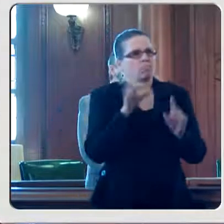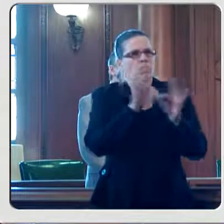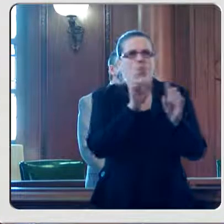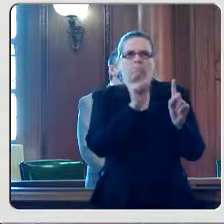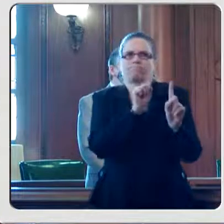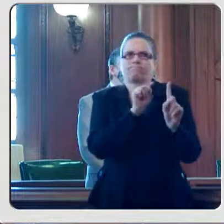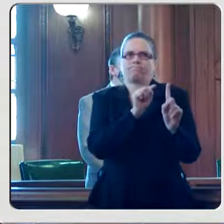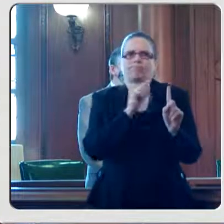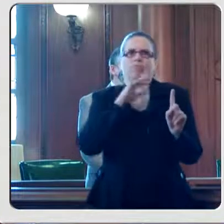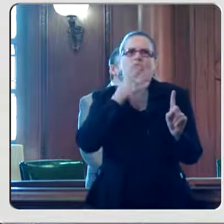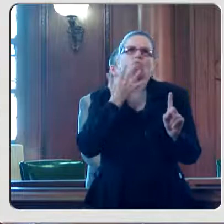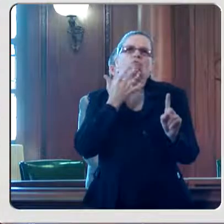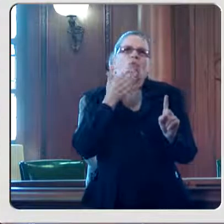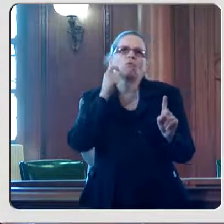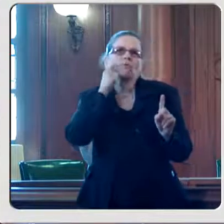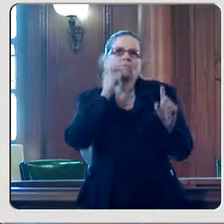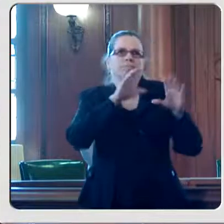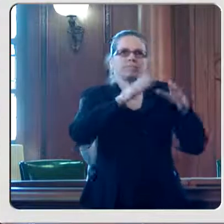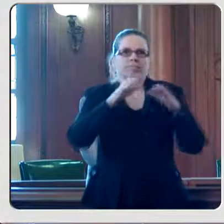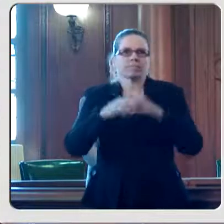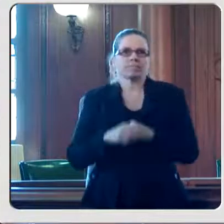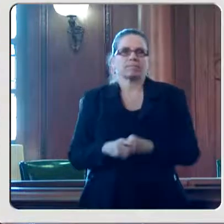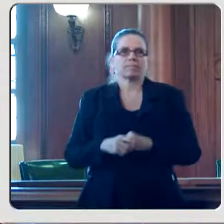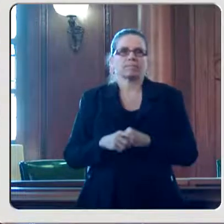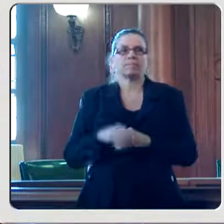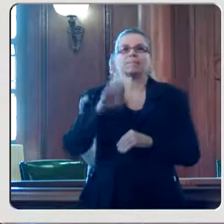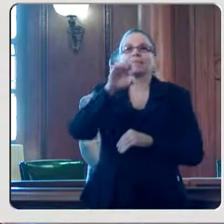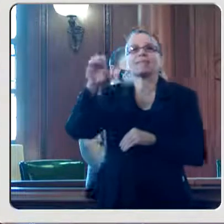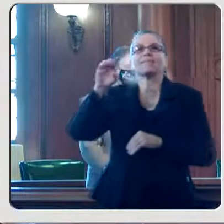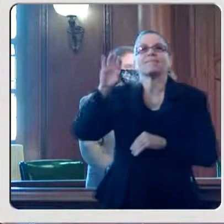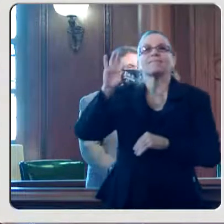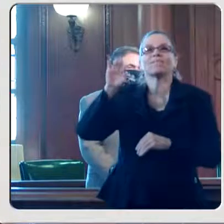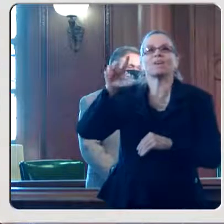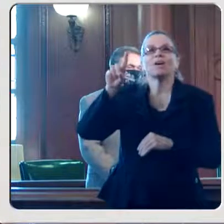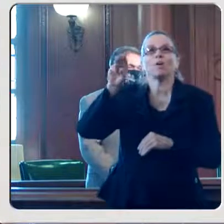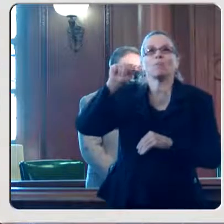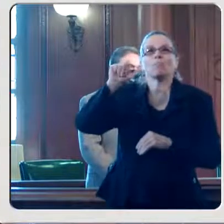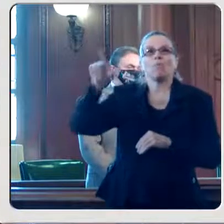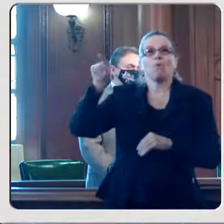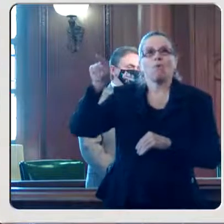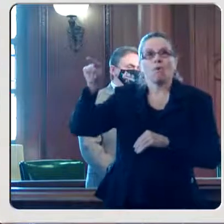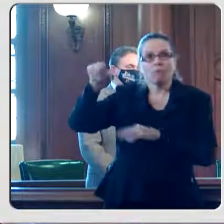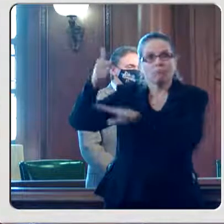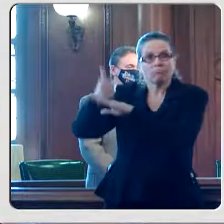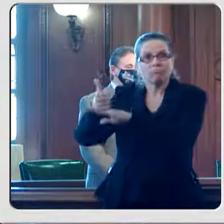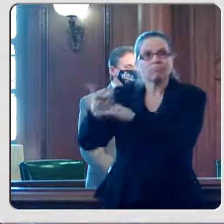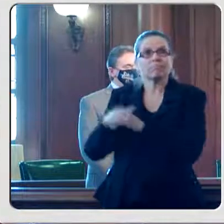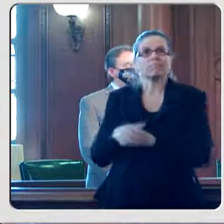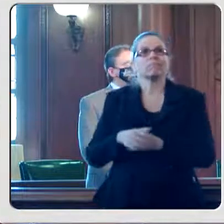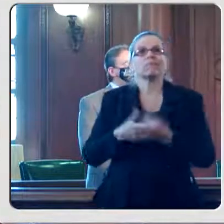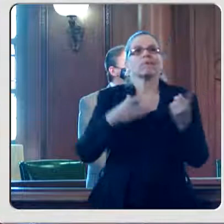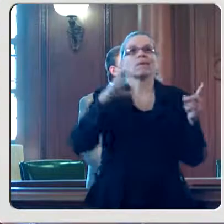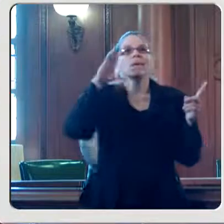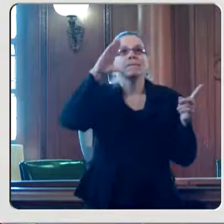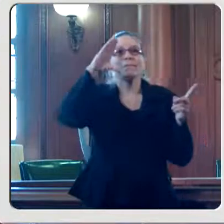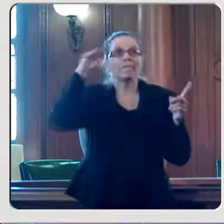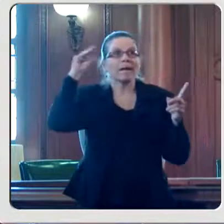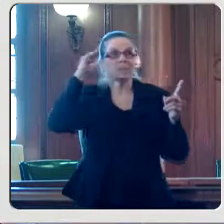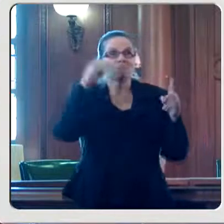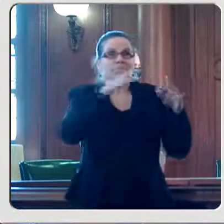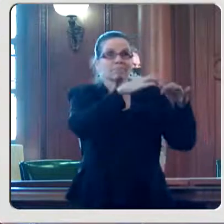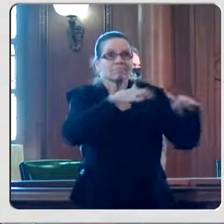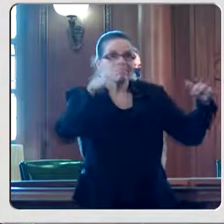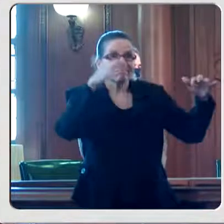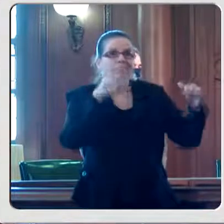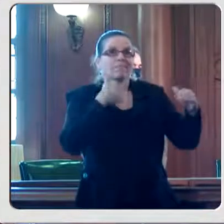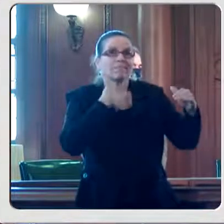that Eastfield Mall and other mass vaccination sites be set up, but it's also important that we have vaccination